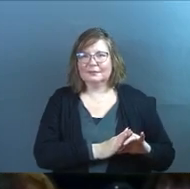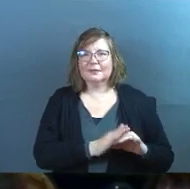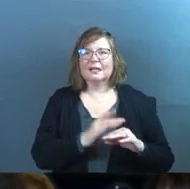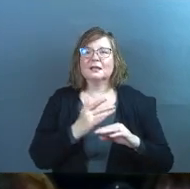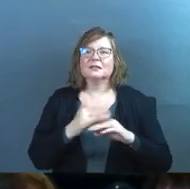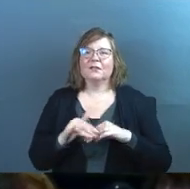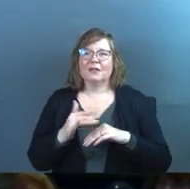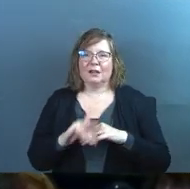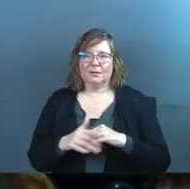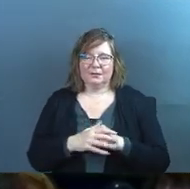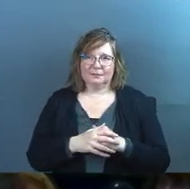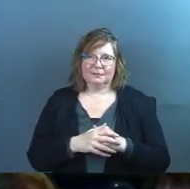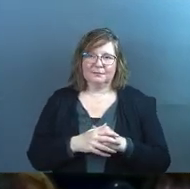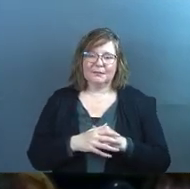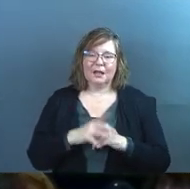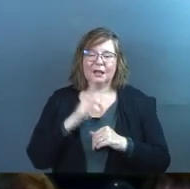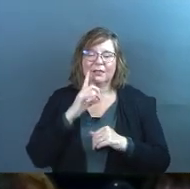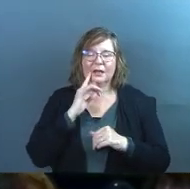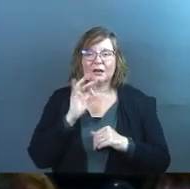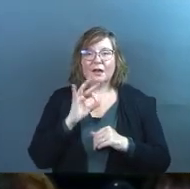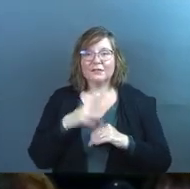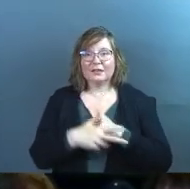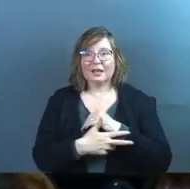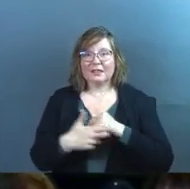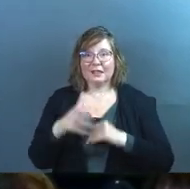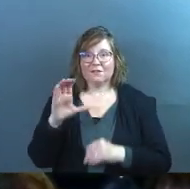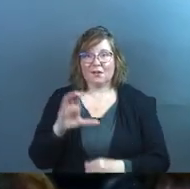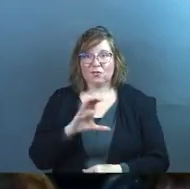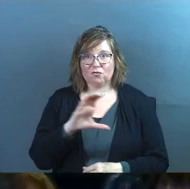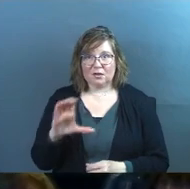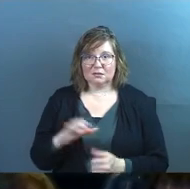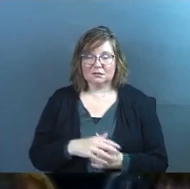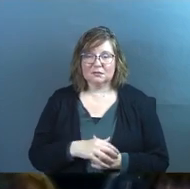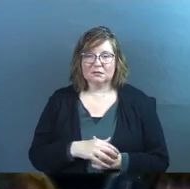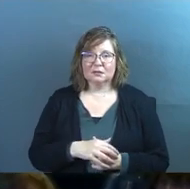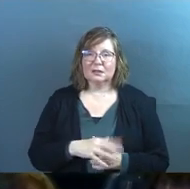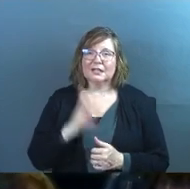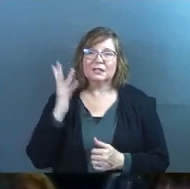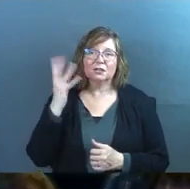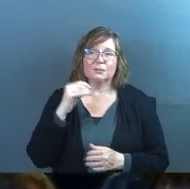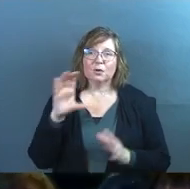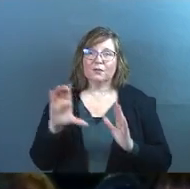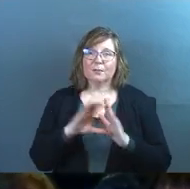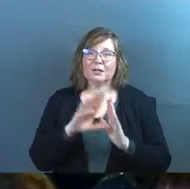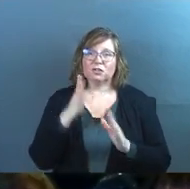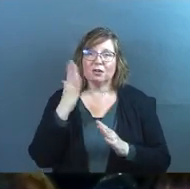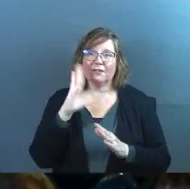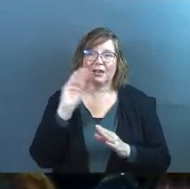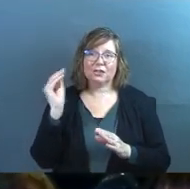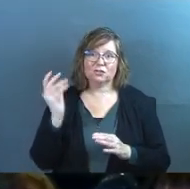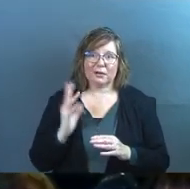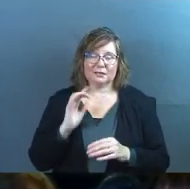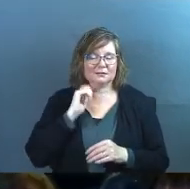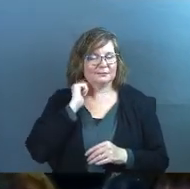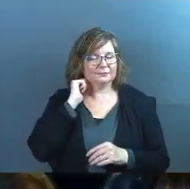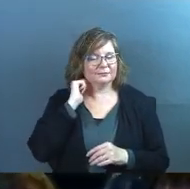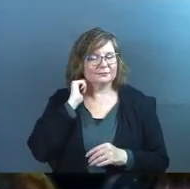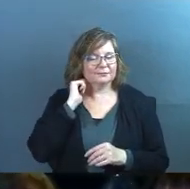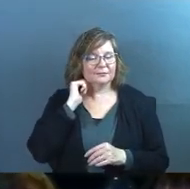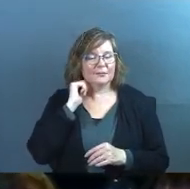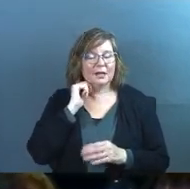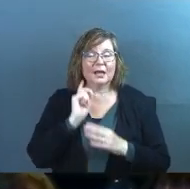It's available. Think of the thief on the cross. It's a beautiful picture of God's grace.